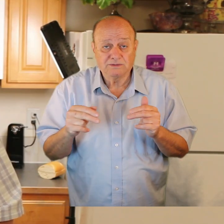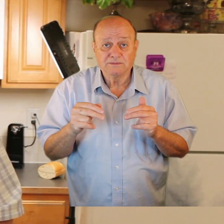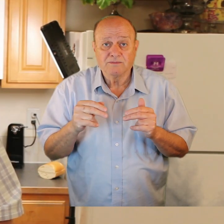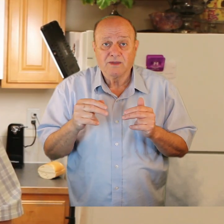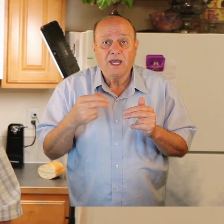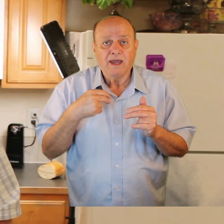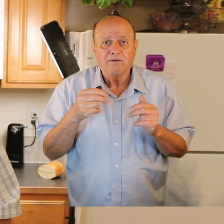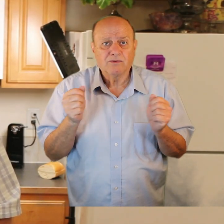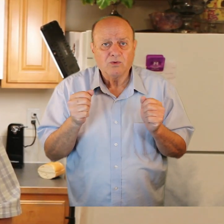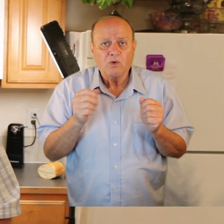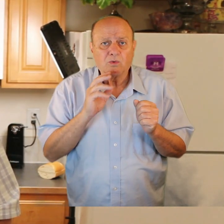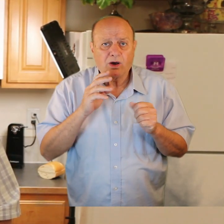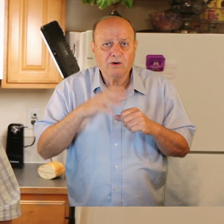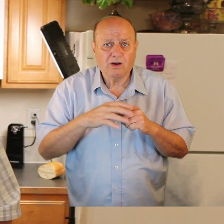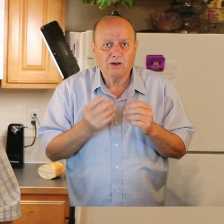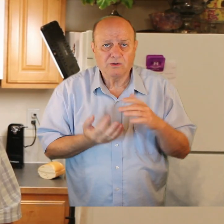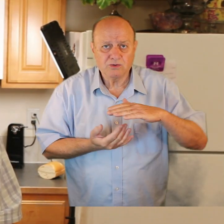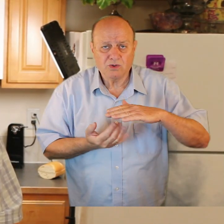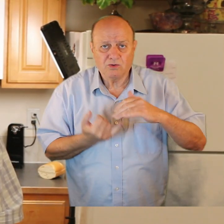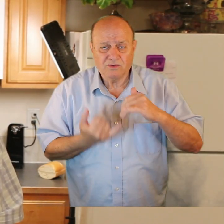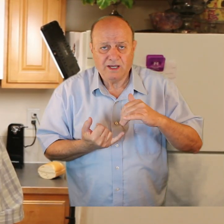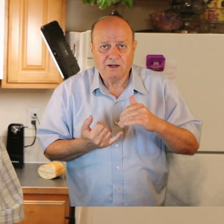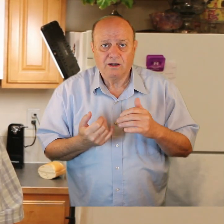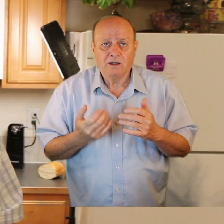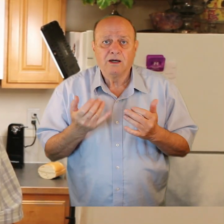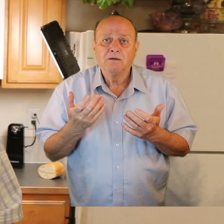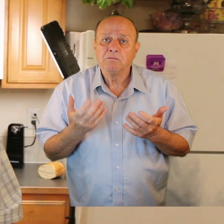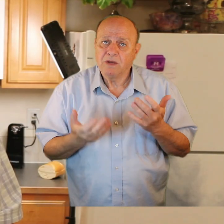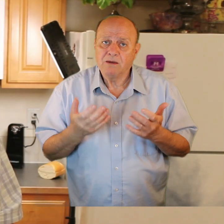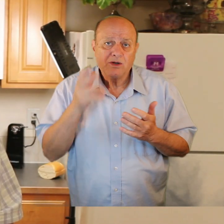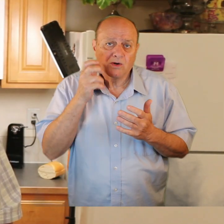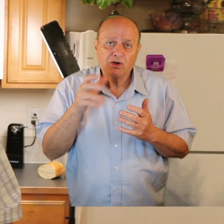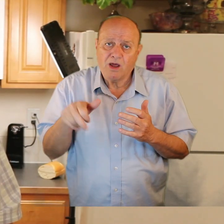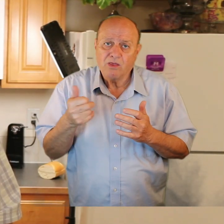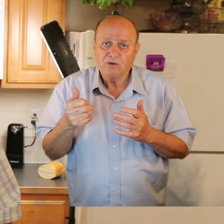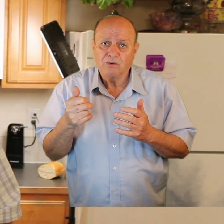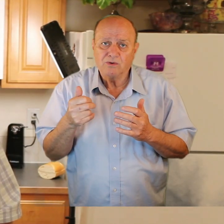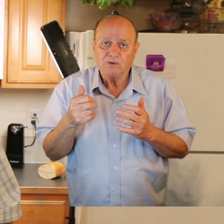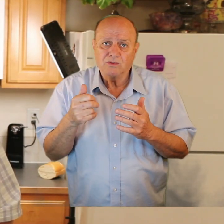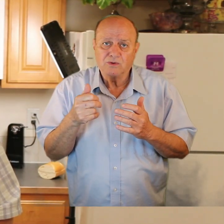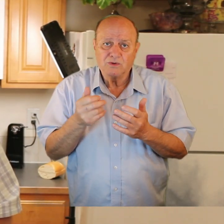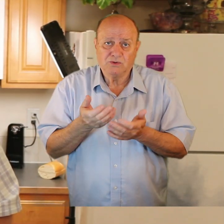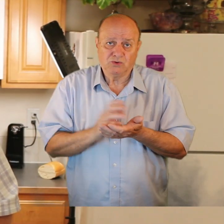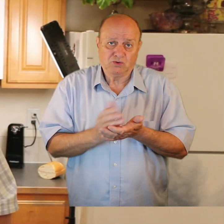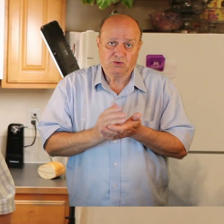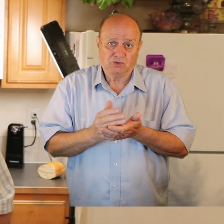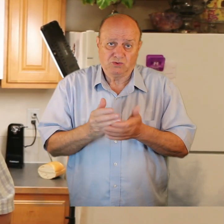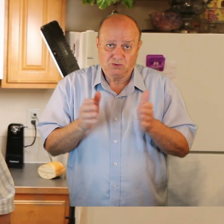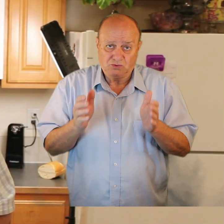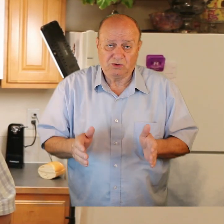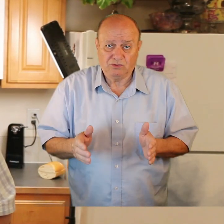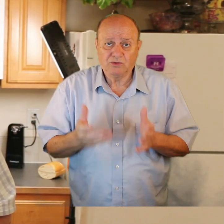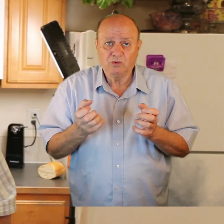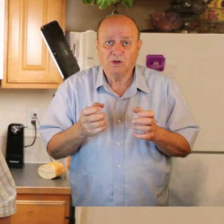stove right now. Now, one thing that you may have heard from other chefs and cooks on TV and online is that you want a